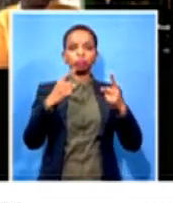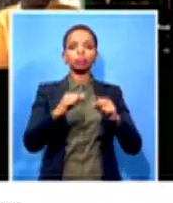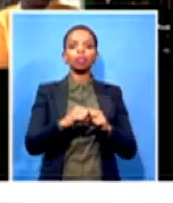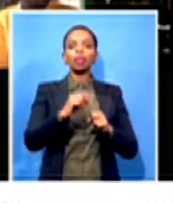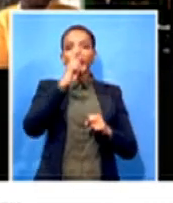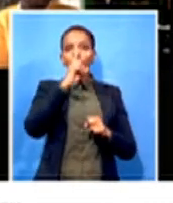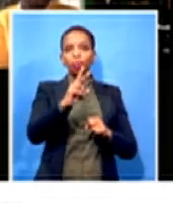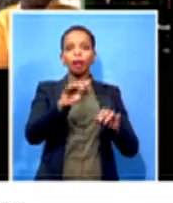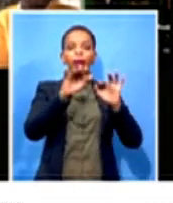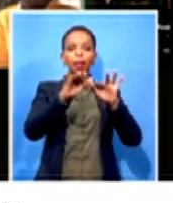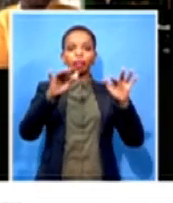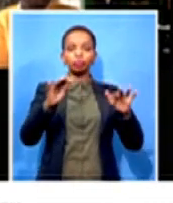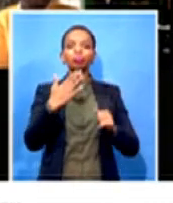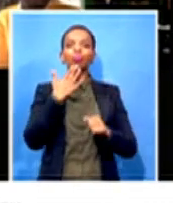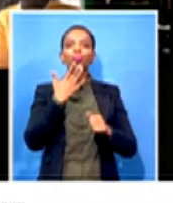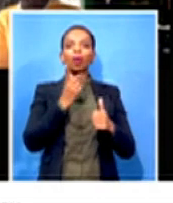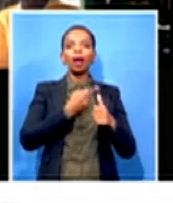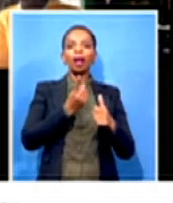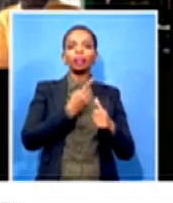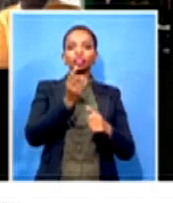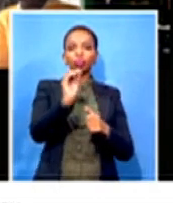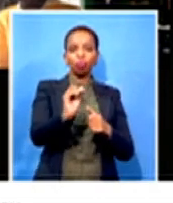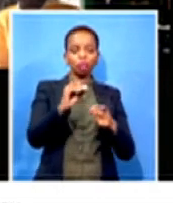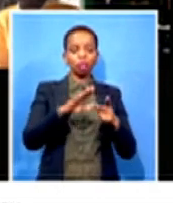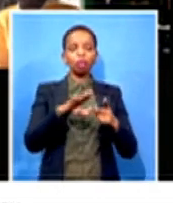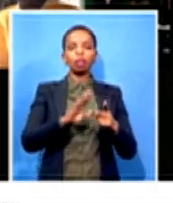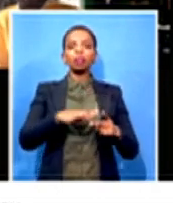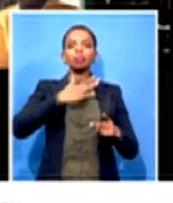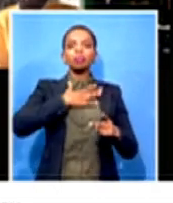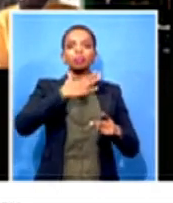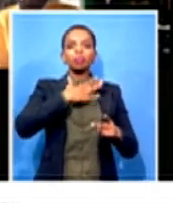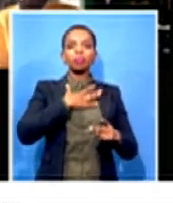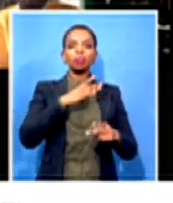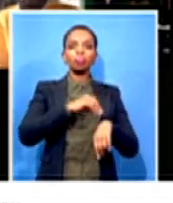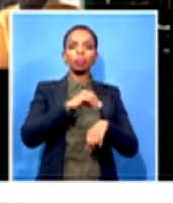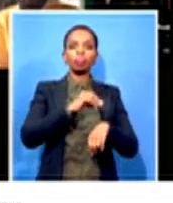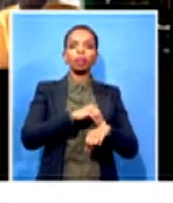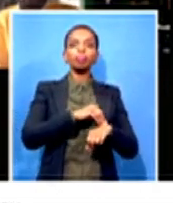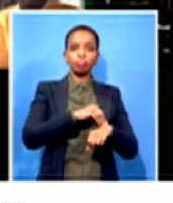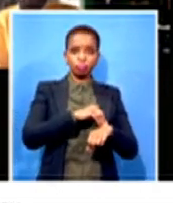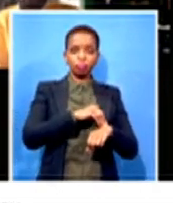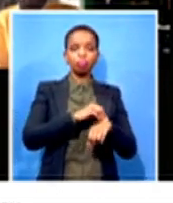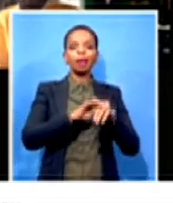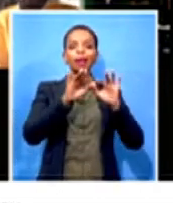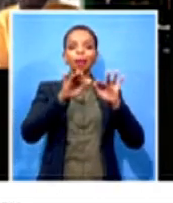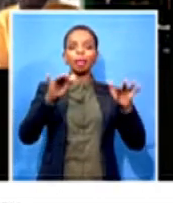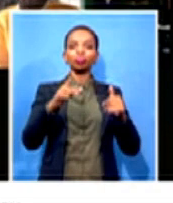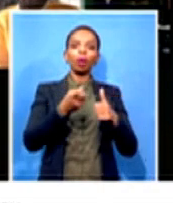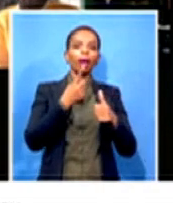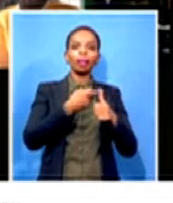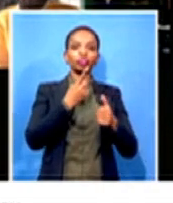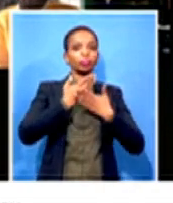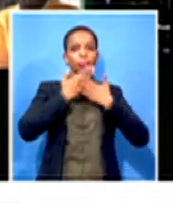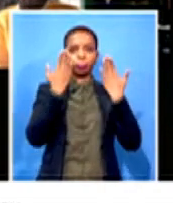And what they found is, unlike people who don't have allergies, that ACE2 receptor that I